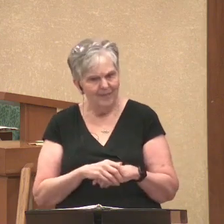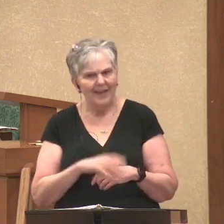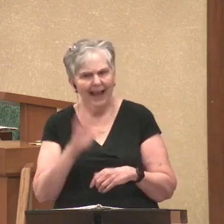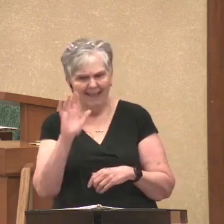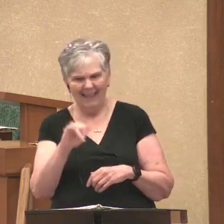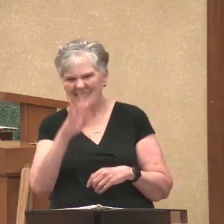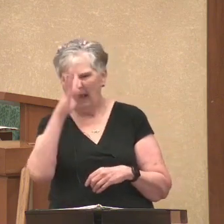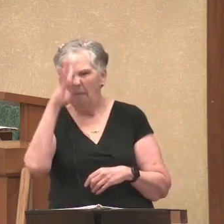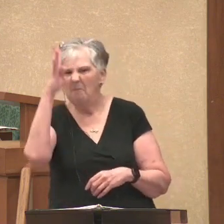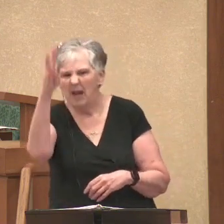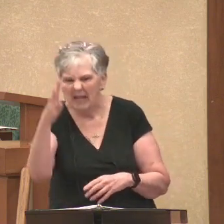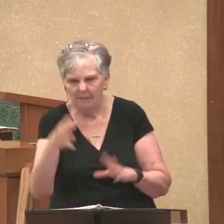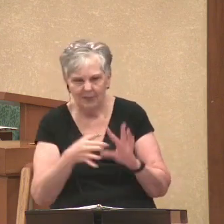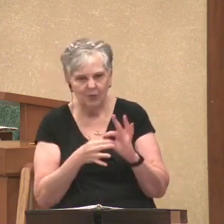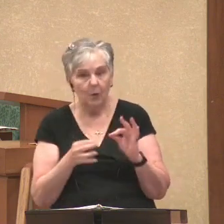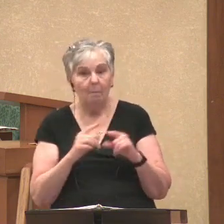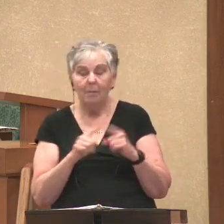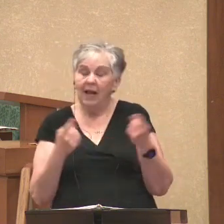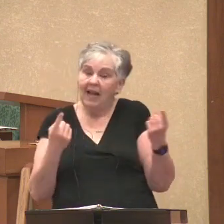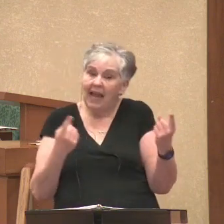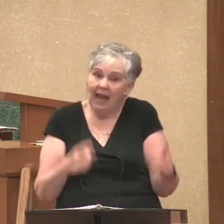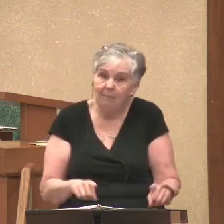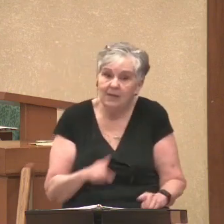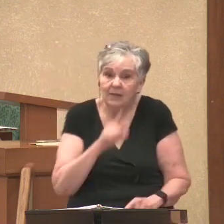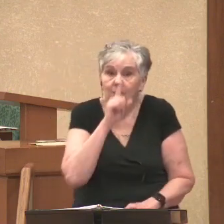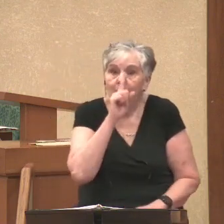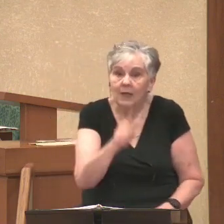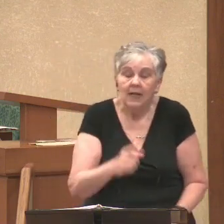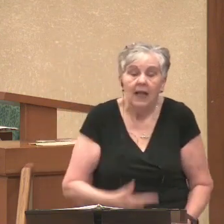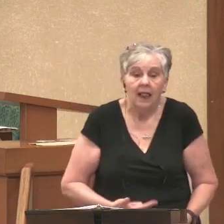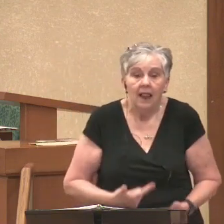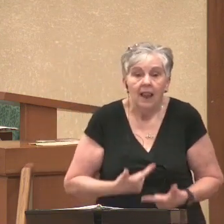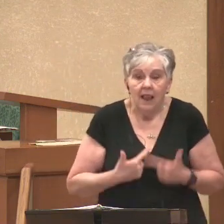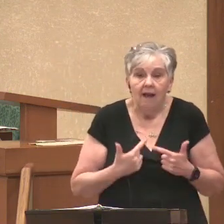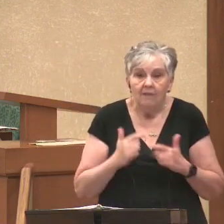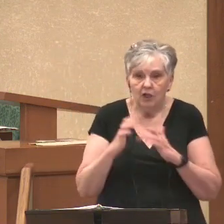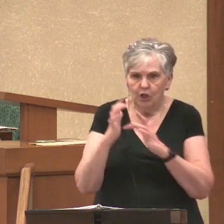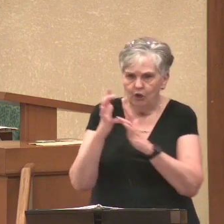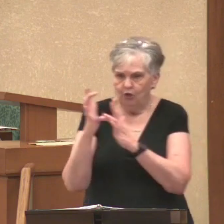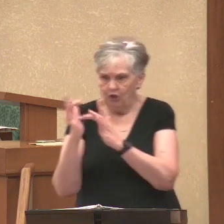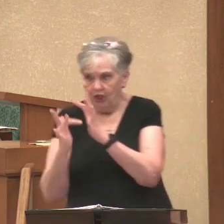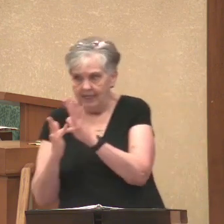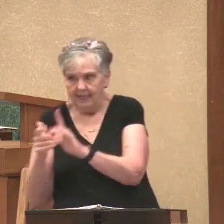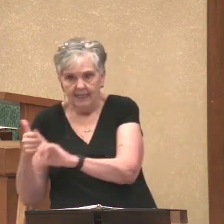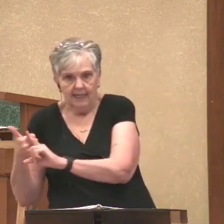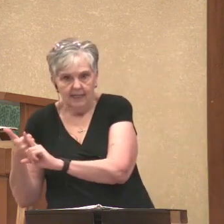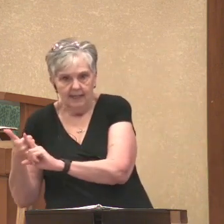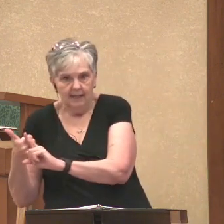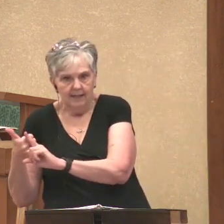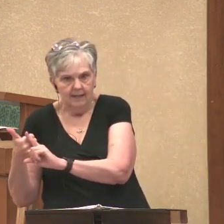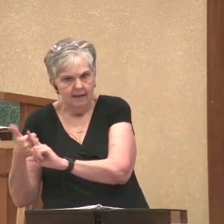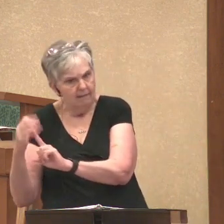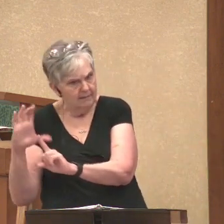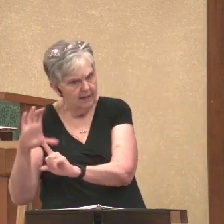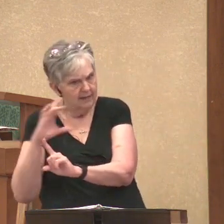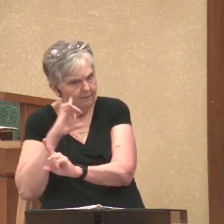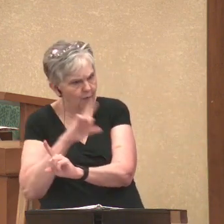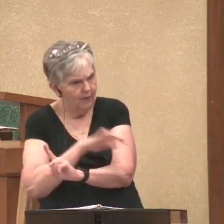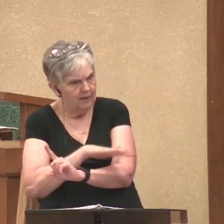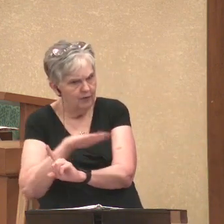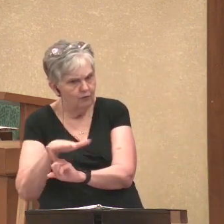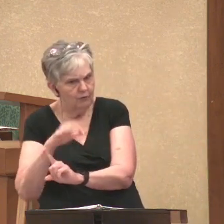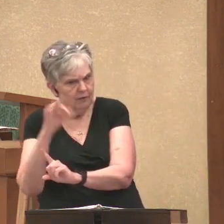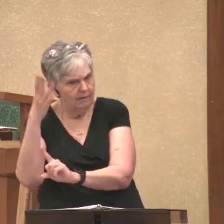a made-up story, but that's kind of like what happens in real life when Jesus does something like this for the children